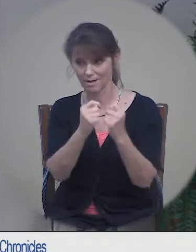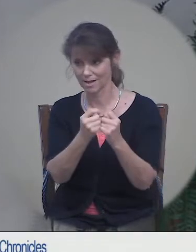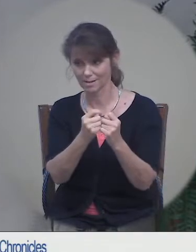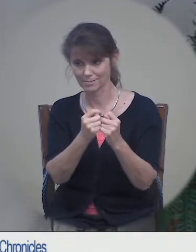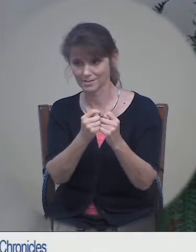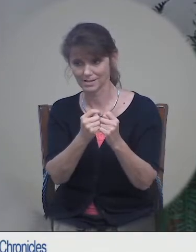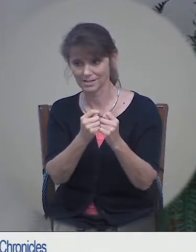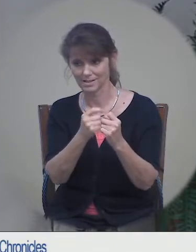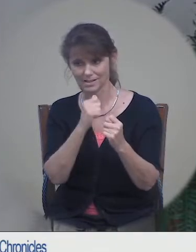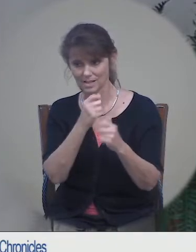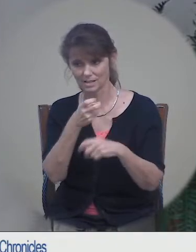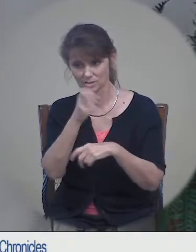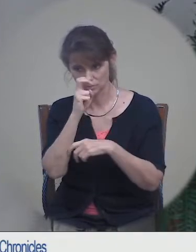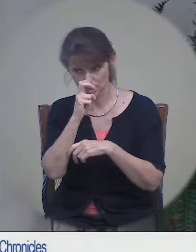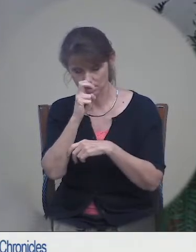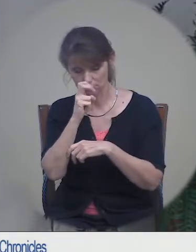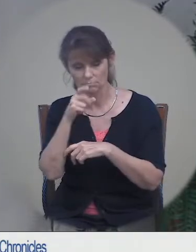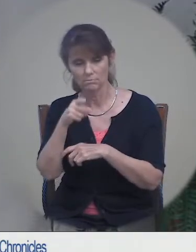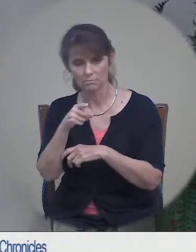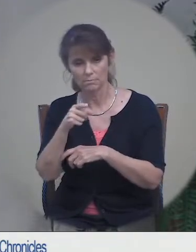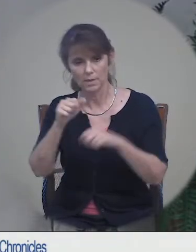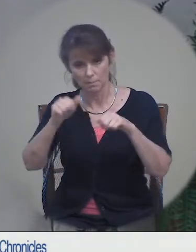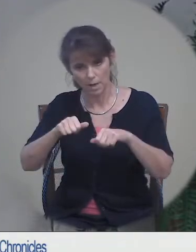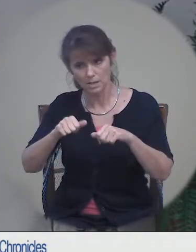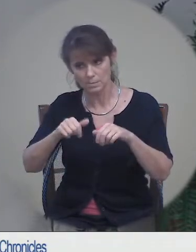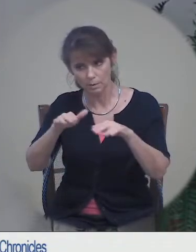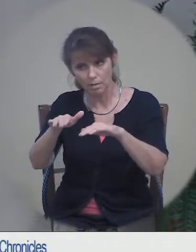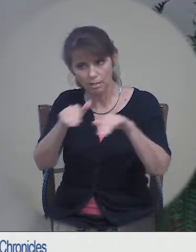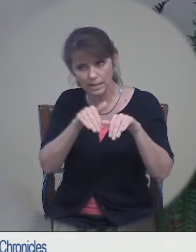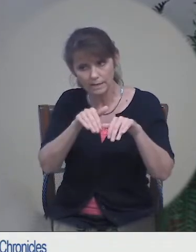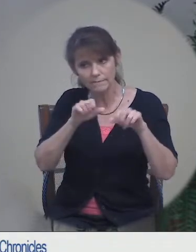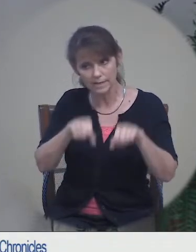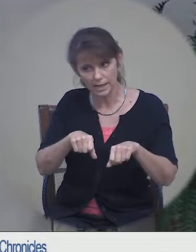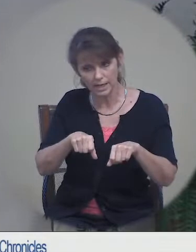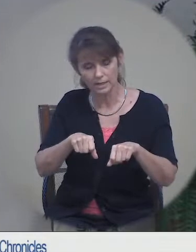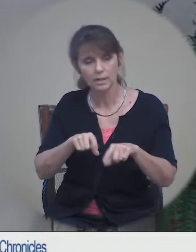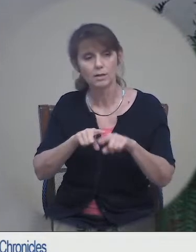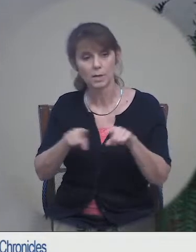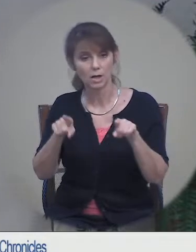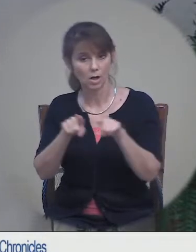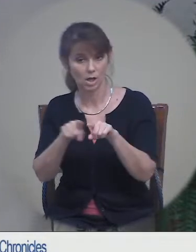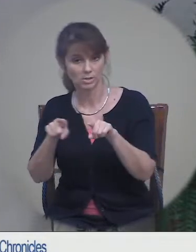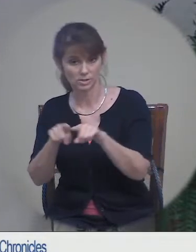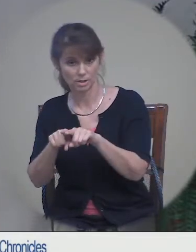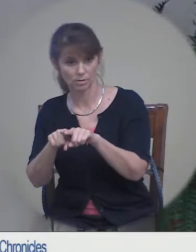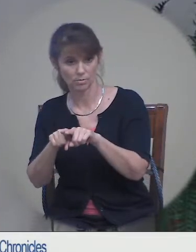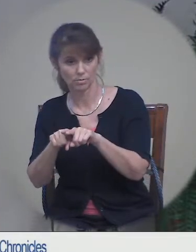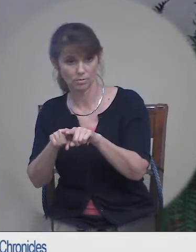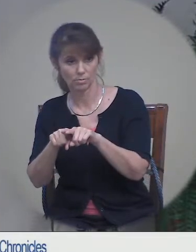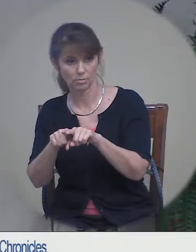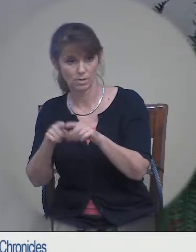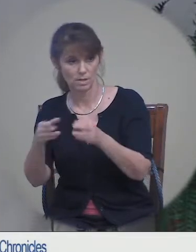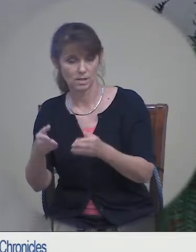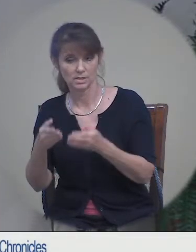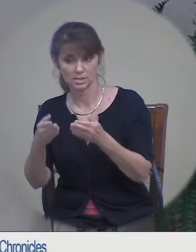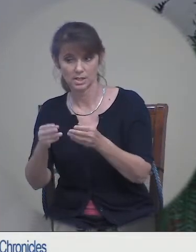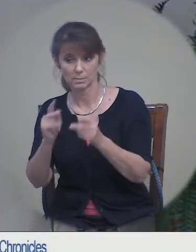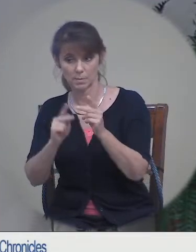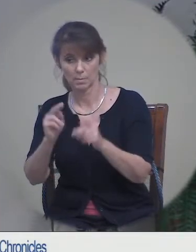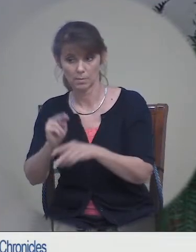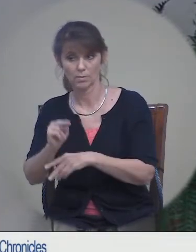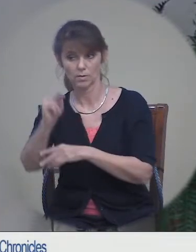ironclad, so they could leave wherever they're located. And furthermore, it suggests that not all of the people of the north had